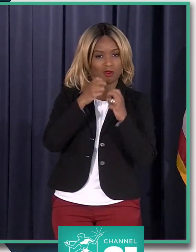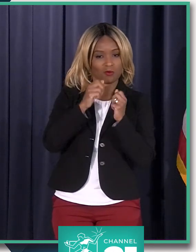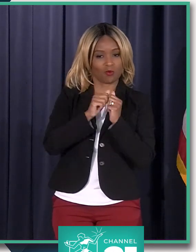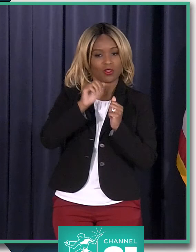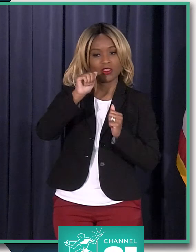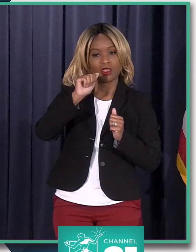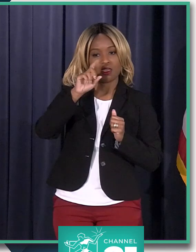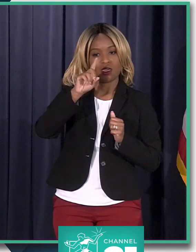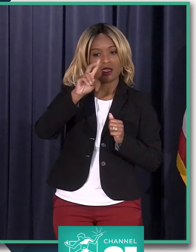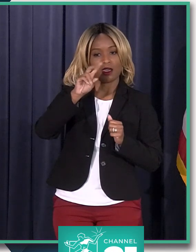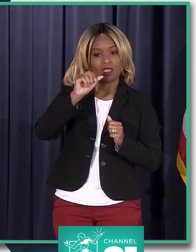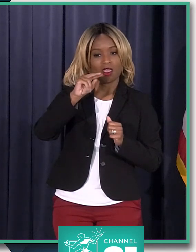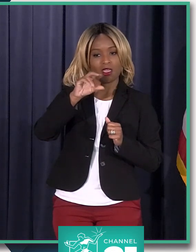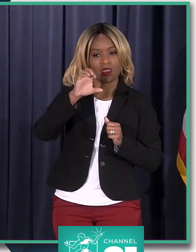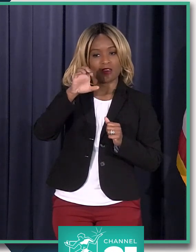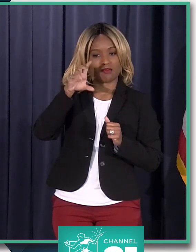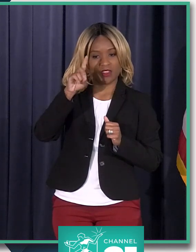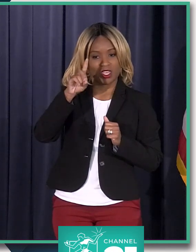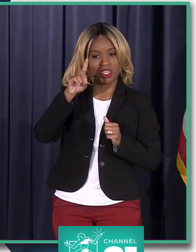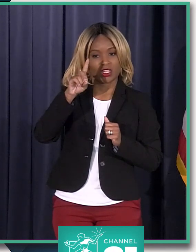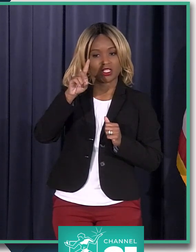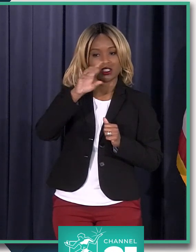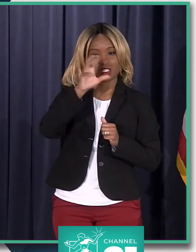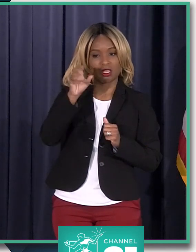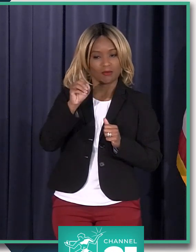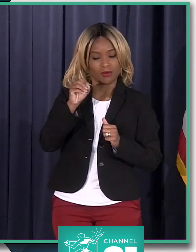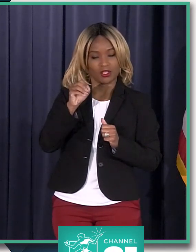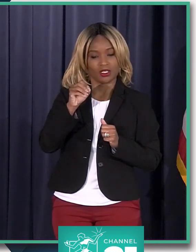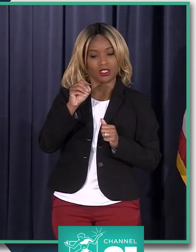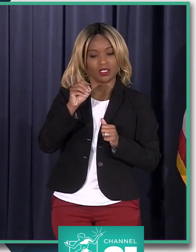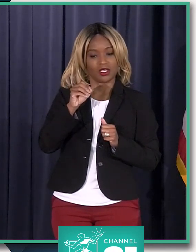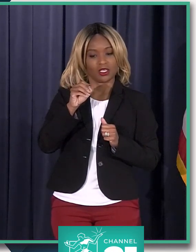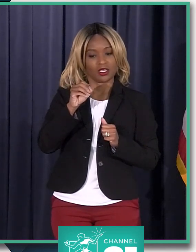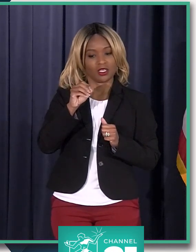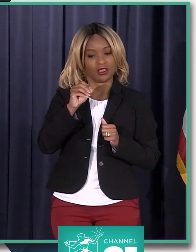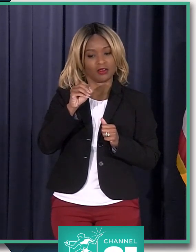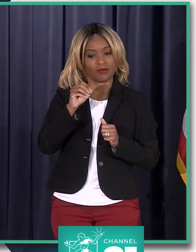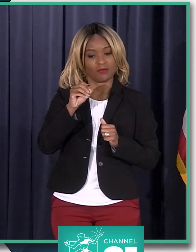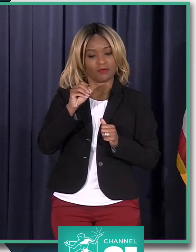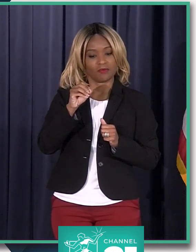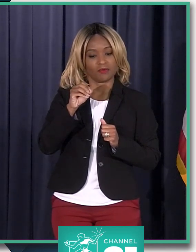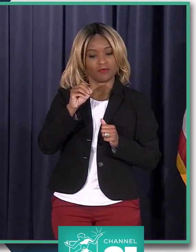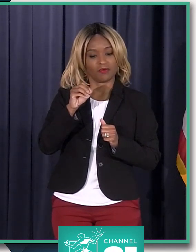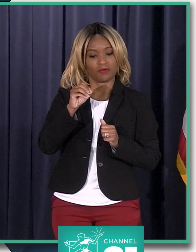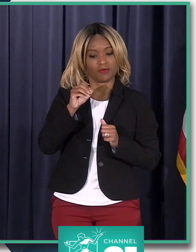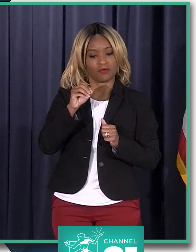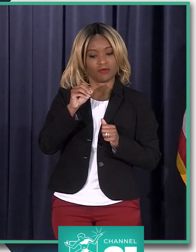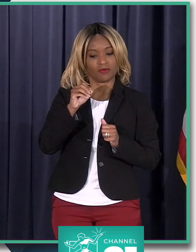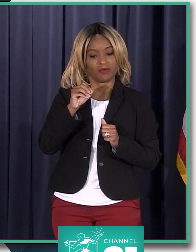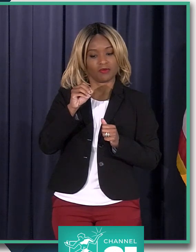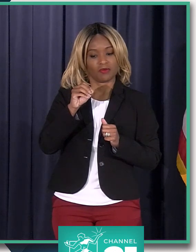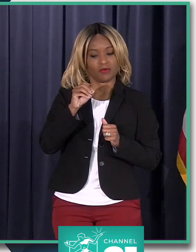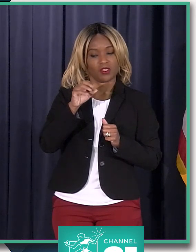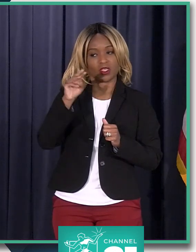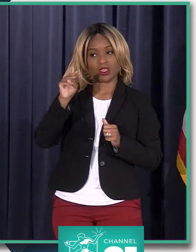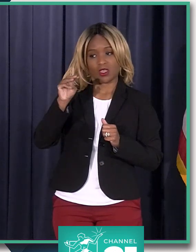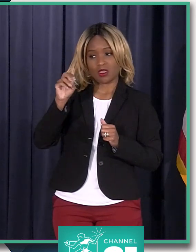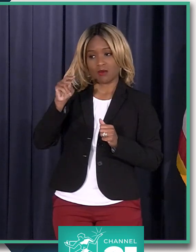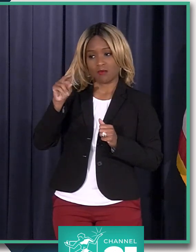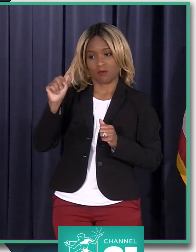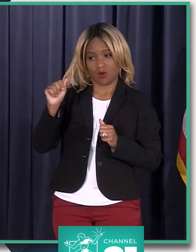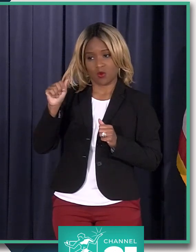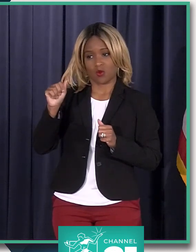advanced disposal company. Right. Both Ray Solomon and Mona Ali had a very productive